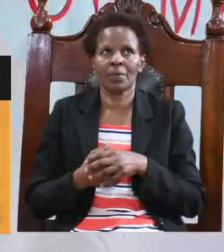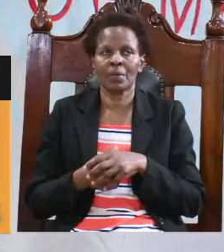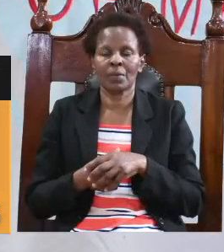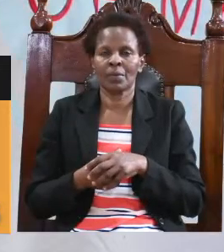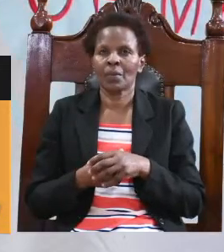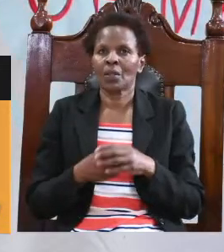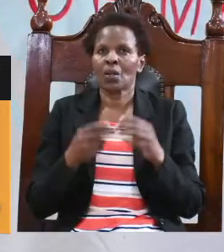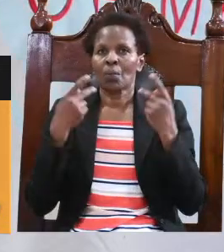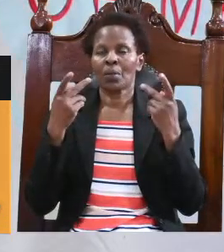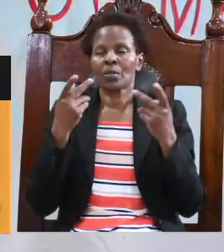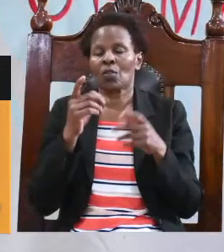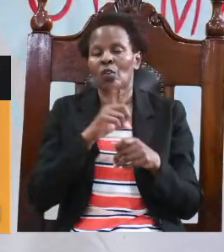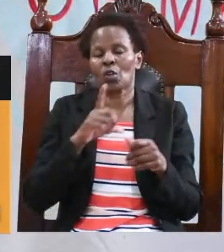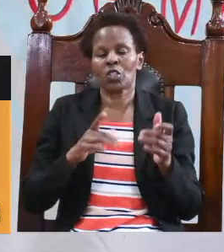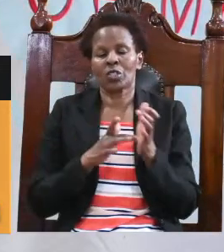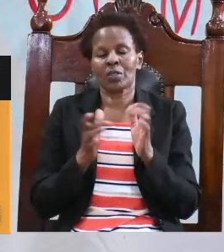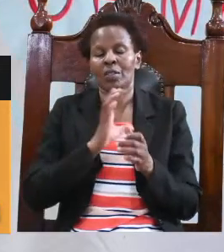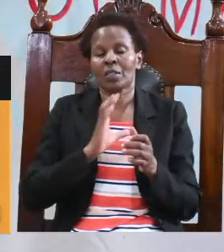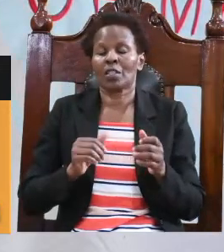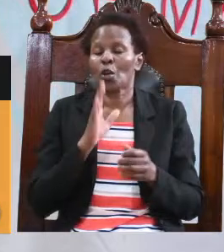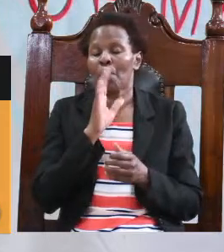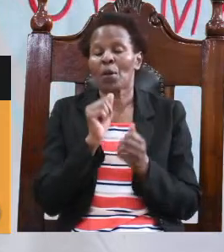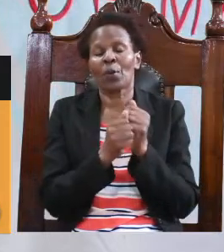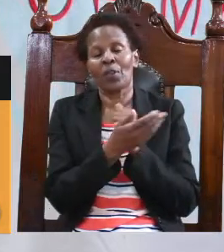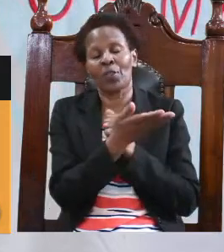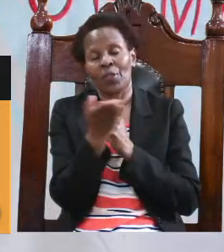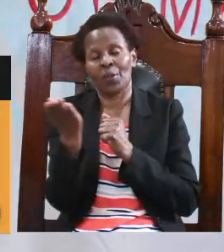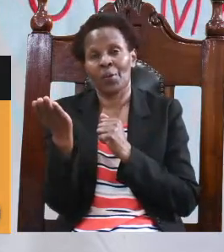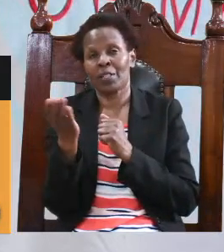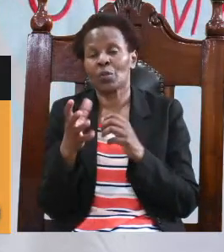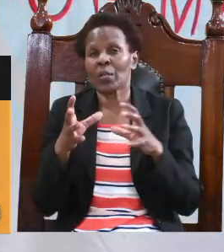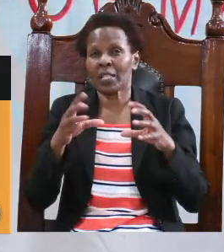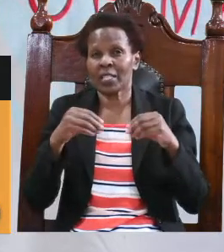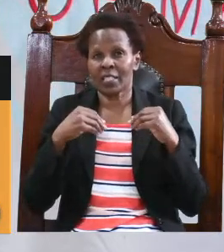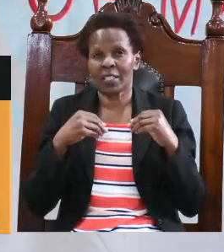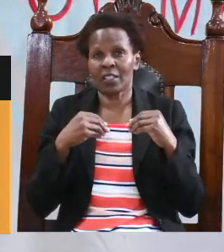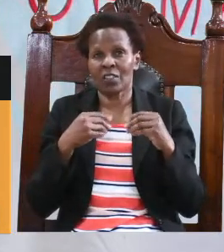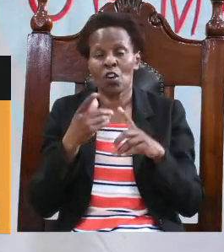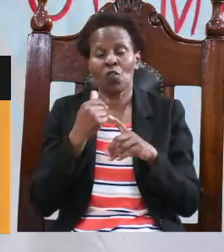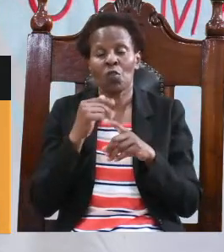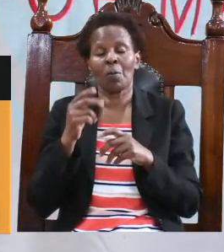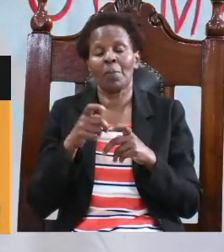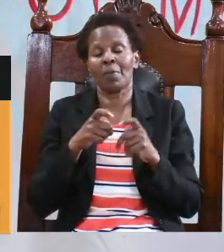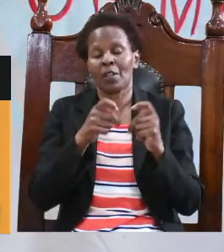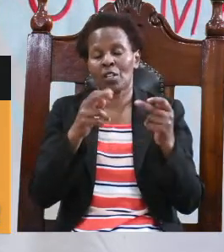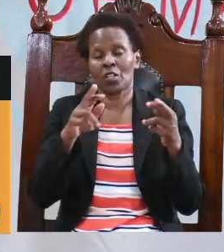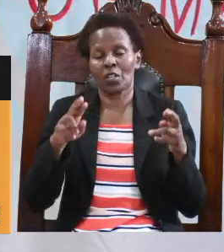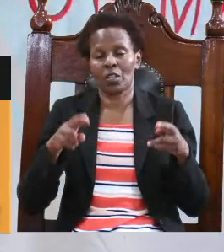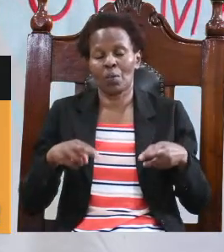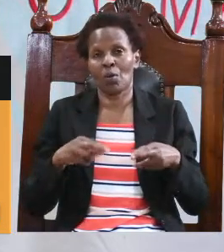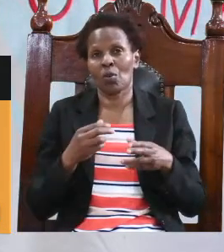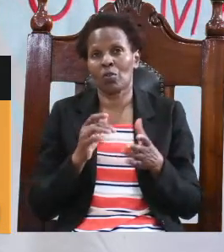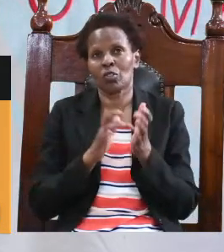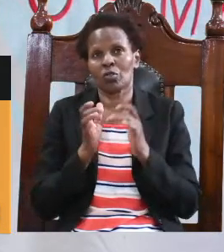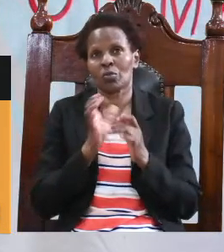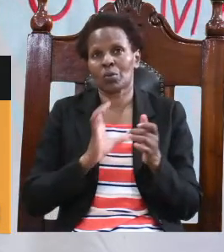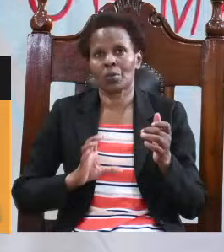May the peace of our Lord Jesus Christ be with you as you partake from his table. Amen.